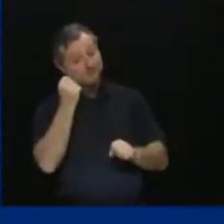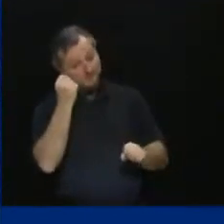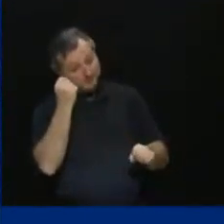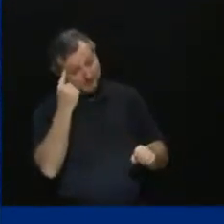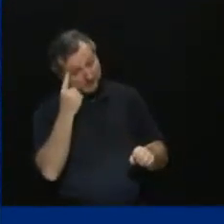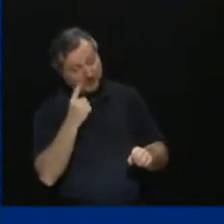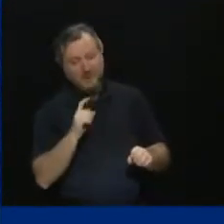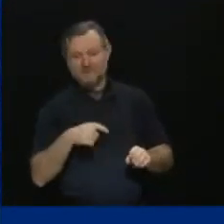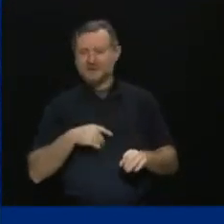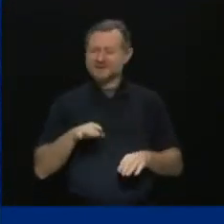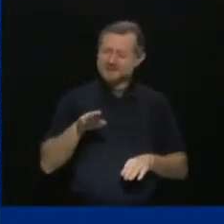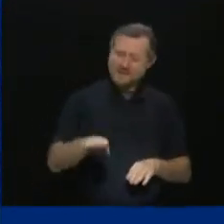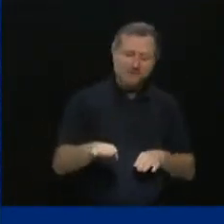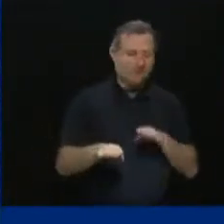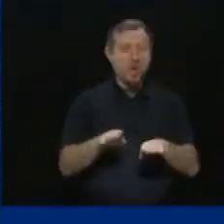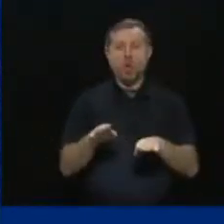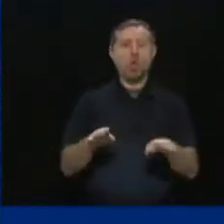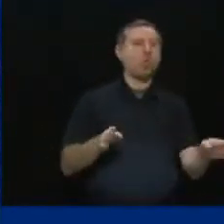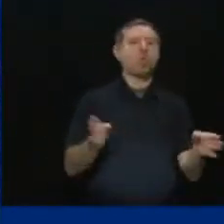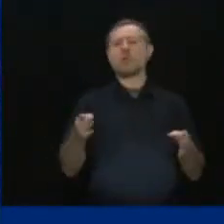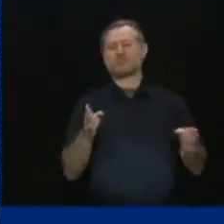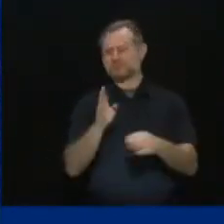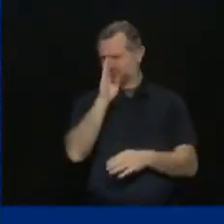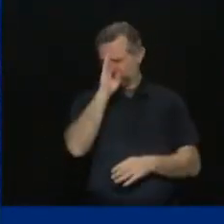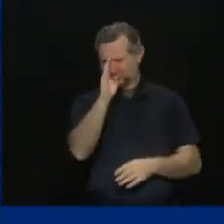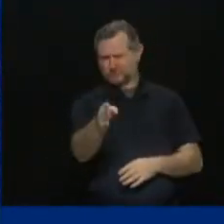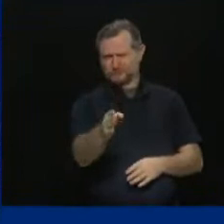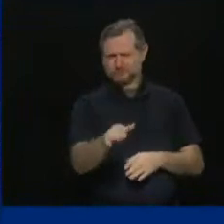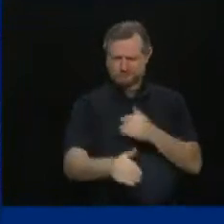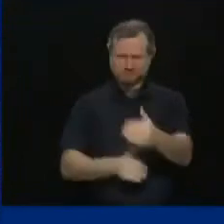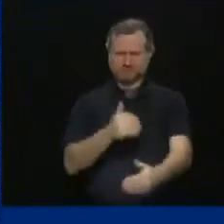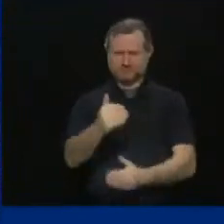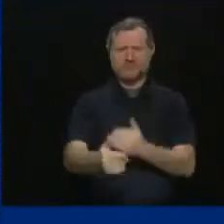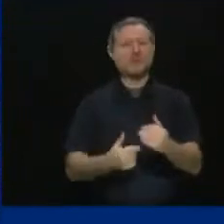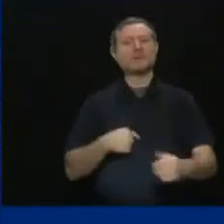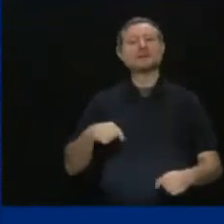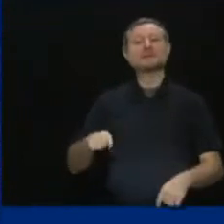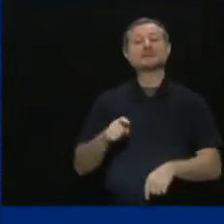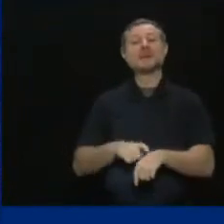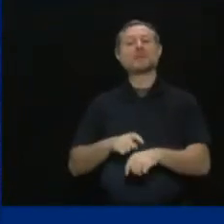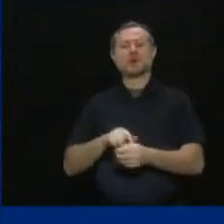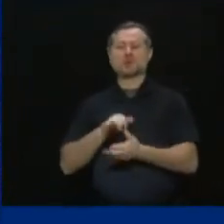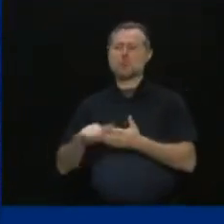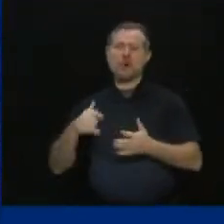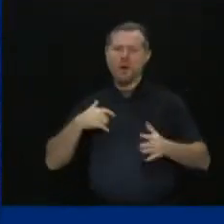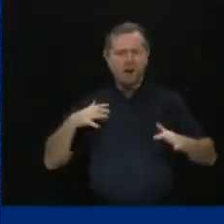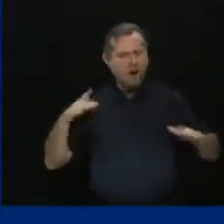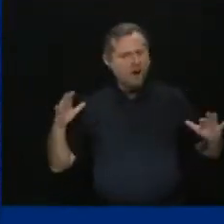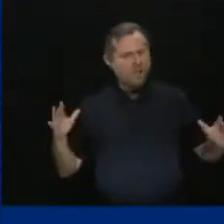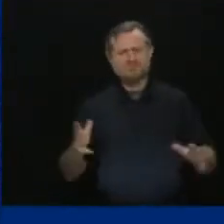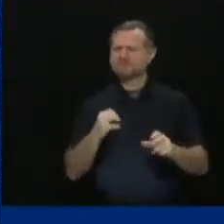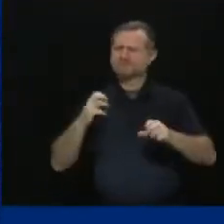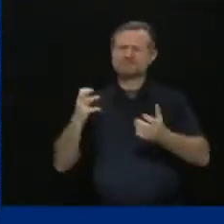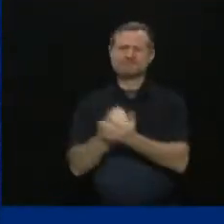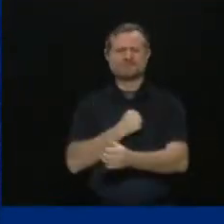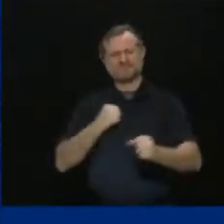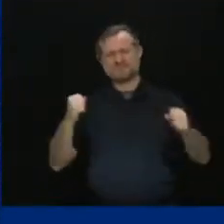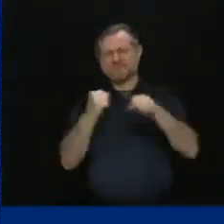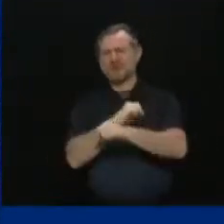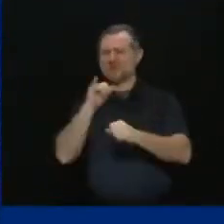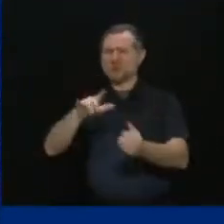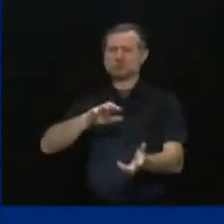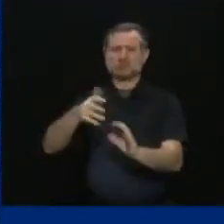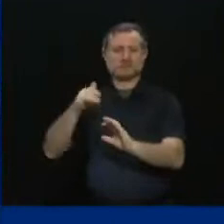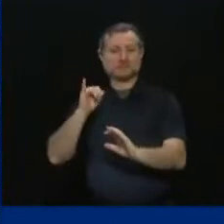direction. So truly, it's time for New York to fight the crisis with all of the resources we have, and that's all of our great